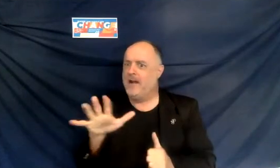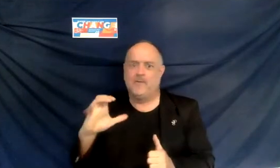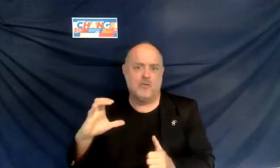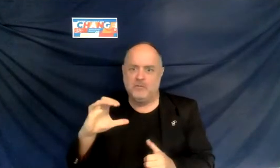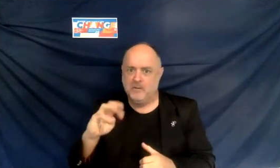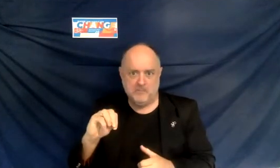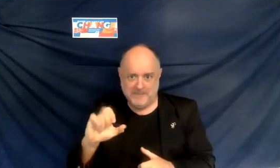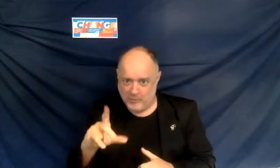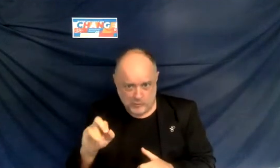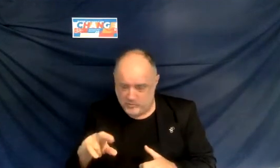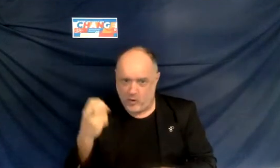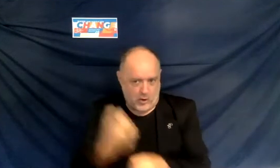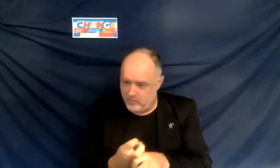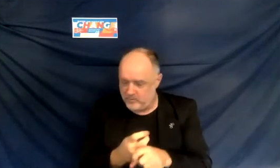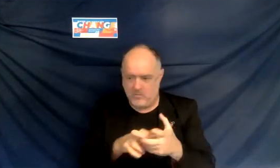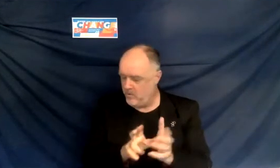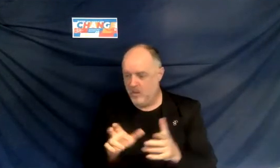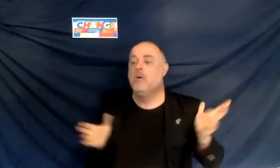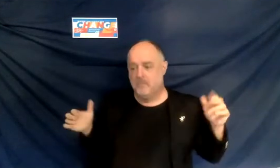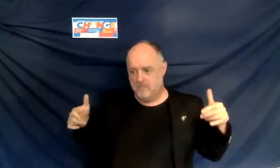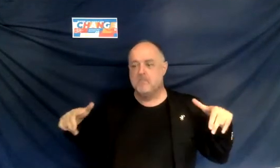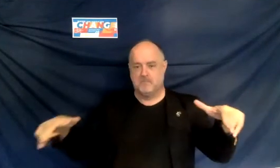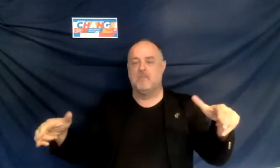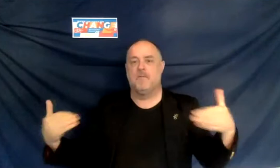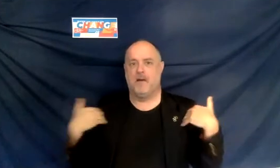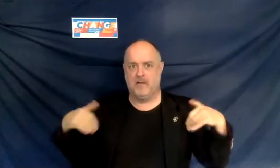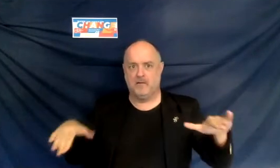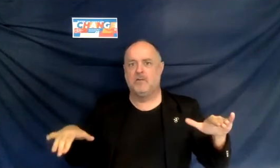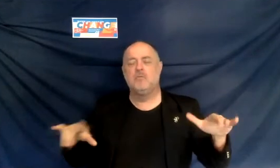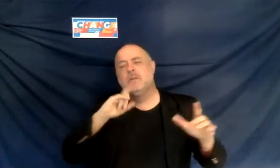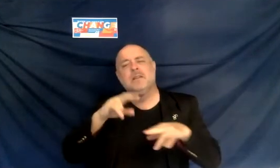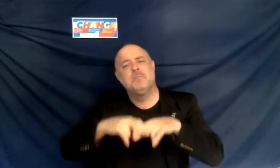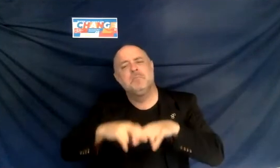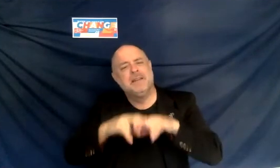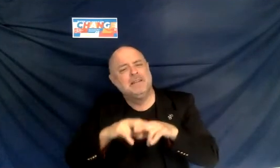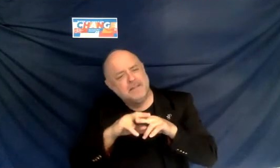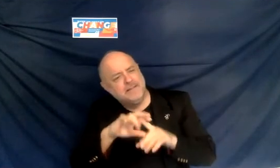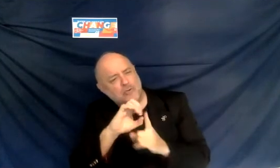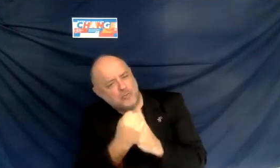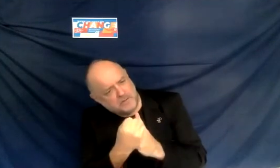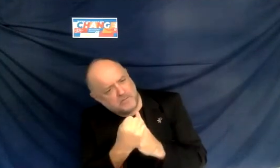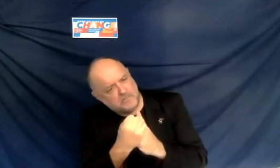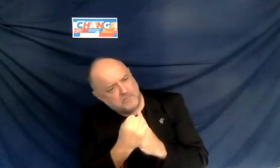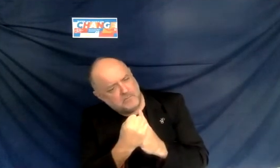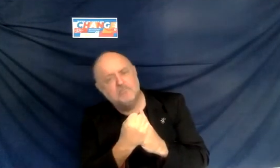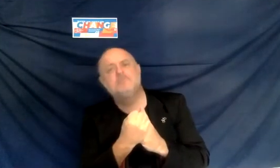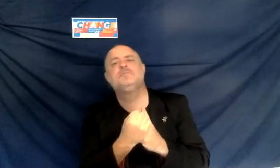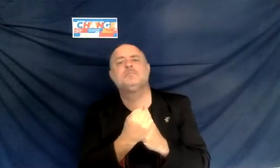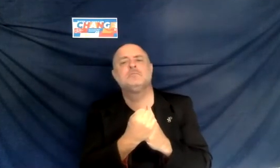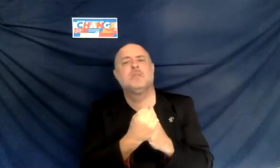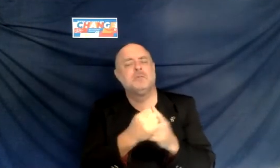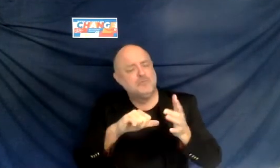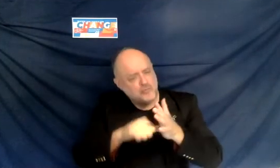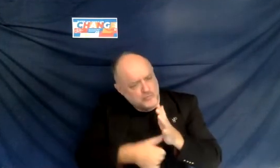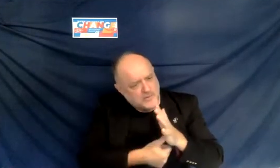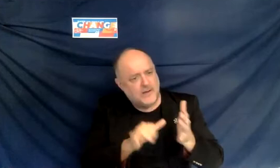So that allows that access, if you want to add. It's context specific. I mean, we say this in the tour, and we stress this is the